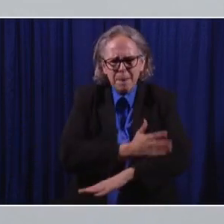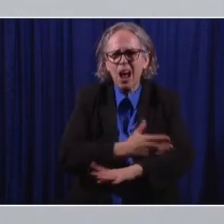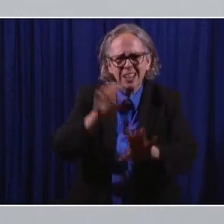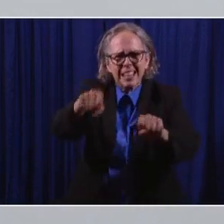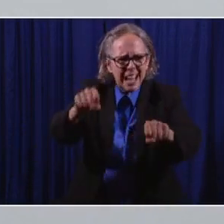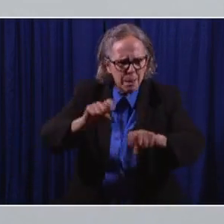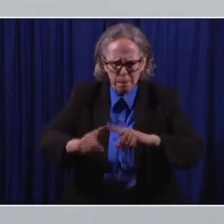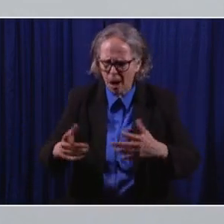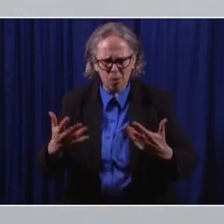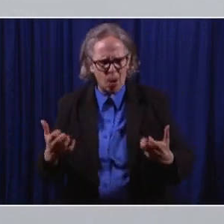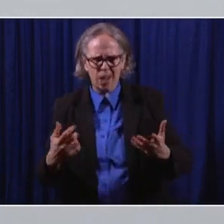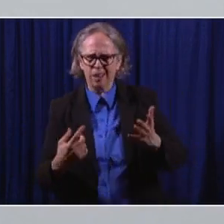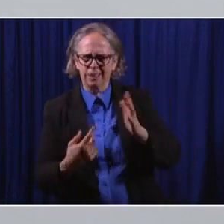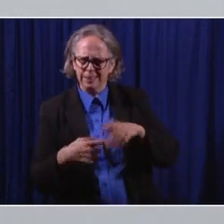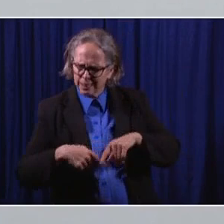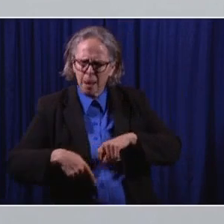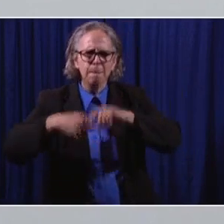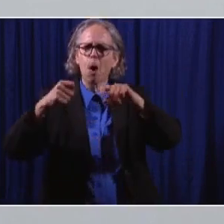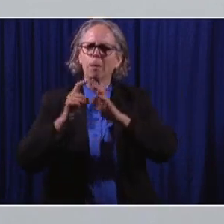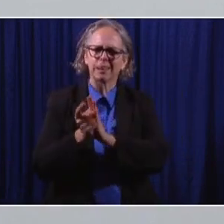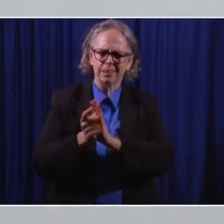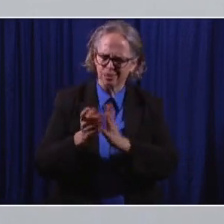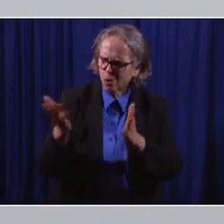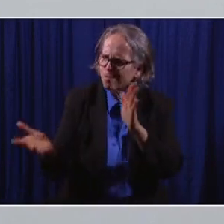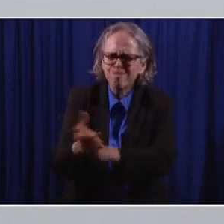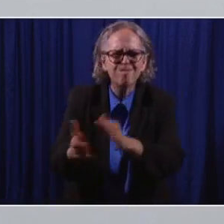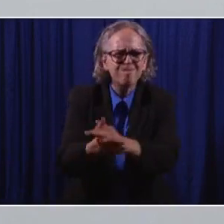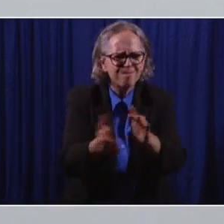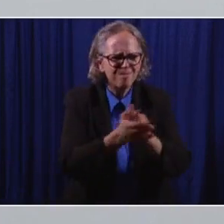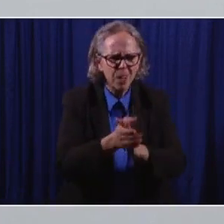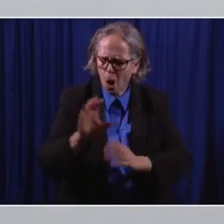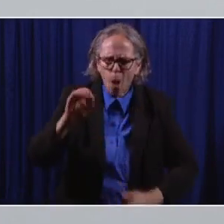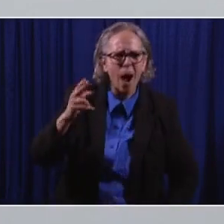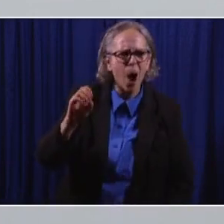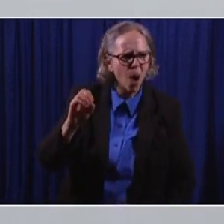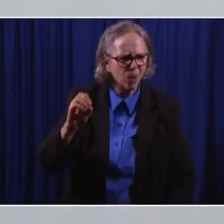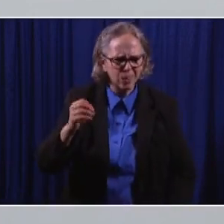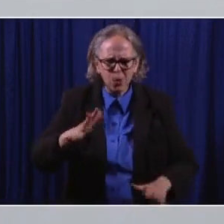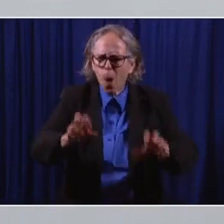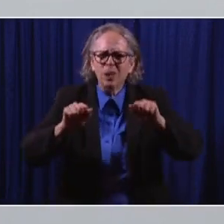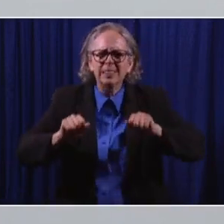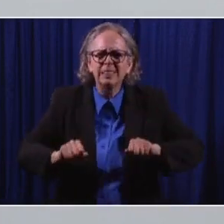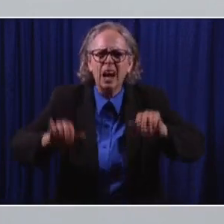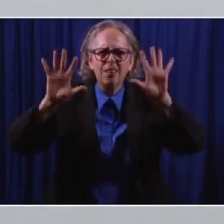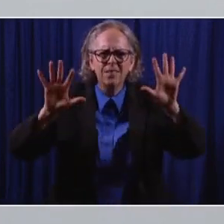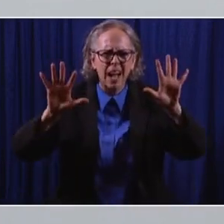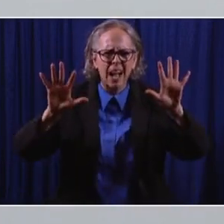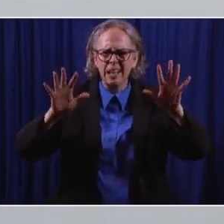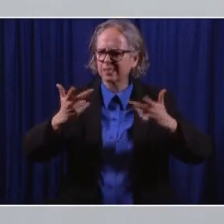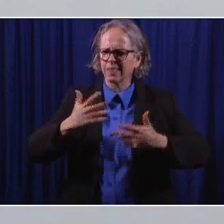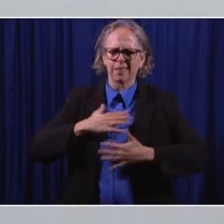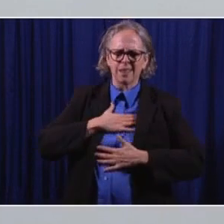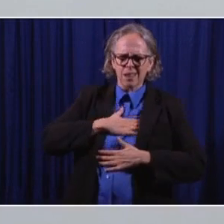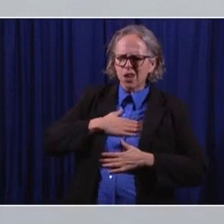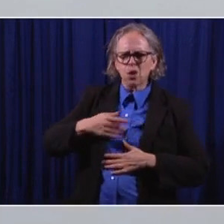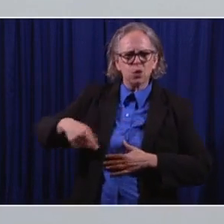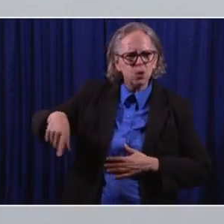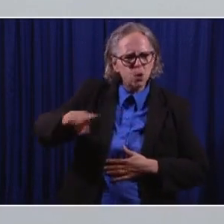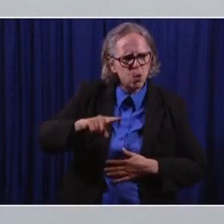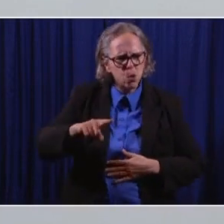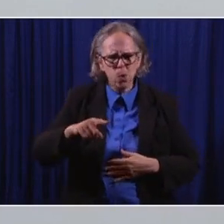Ohioans to just know that we appreciate how much they're sacrificing, how much they are getting this right on many occasions.